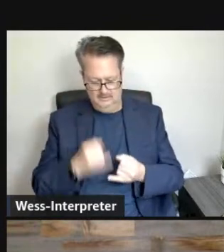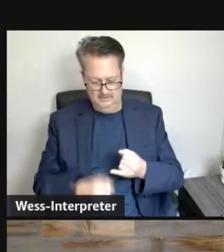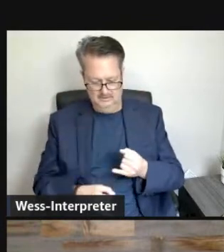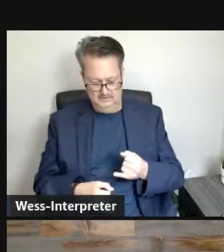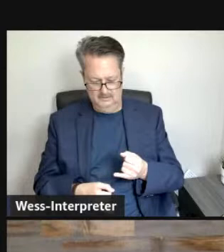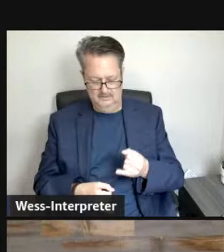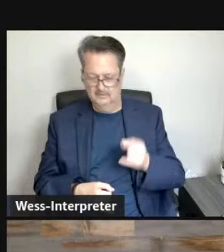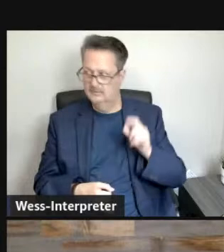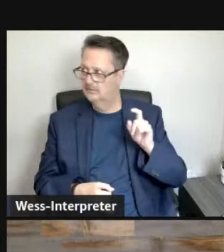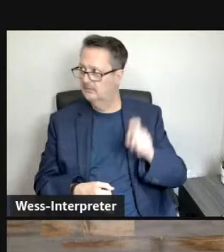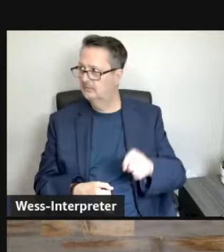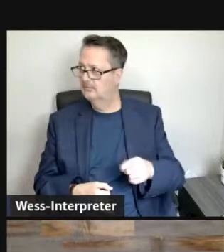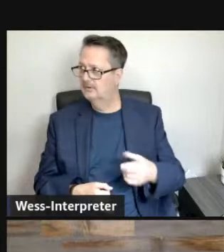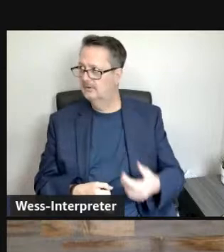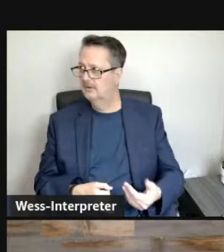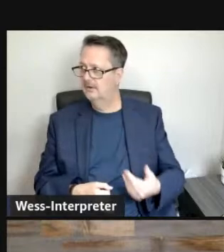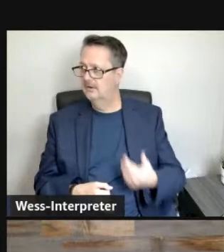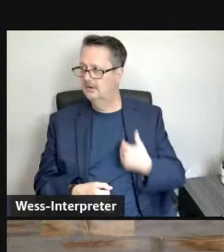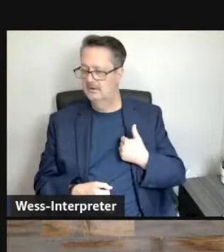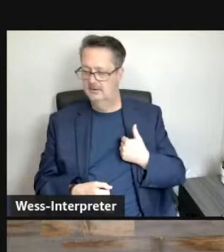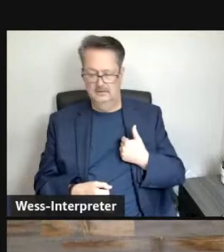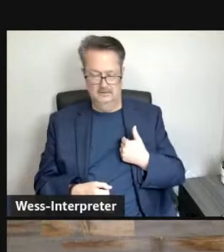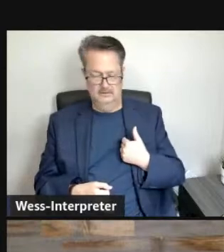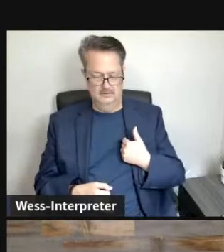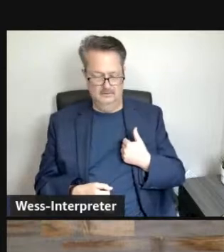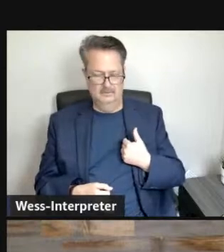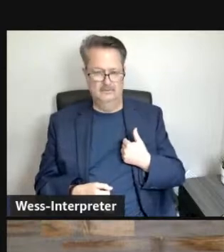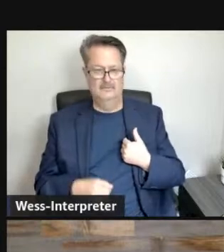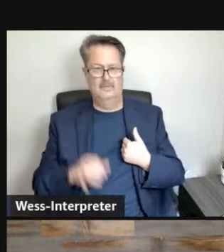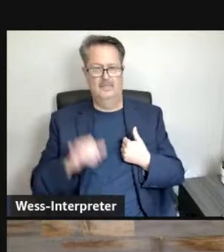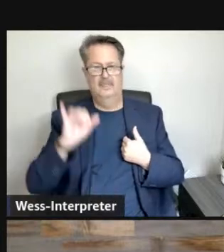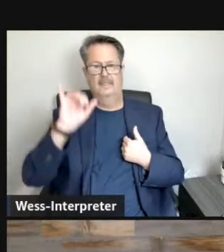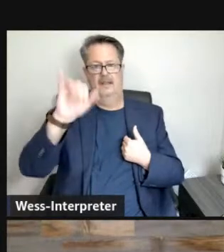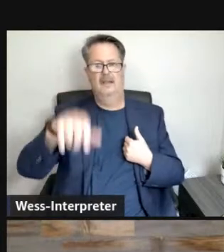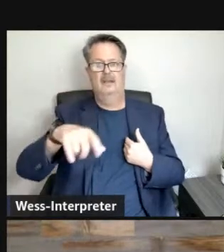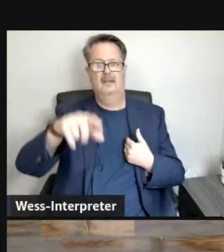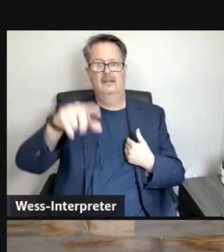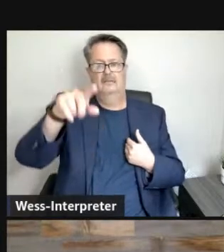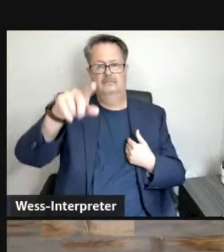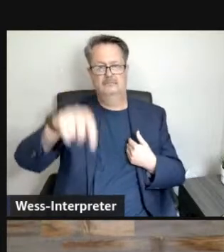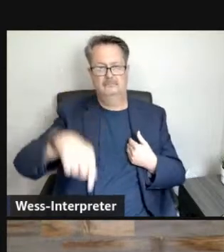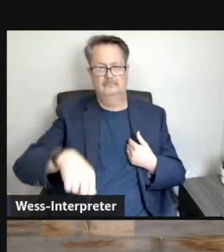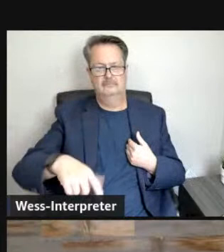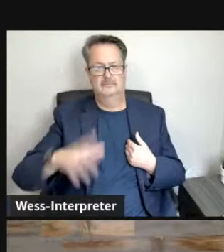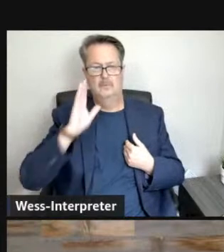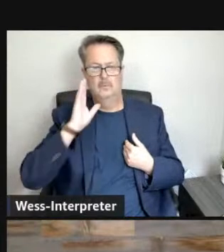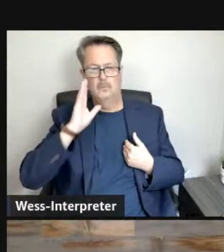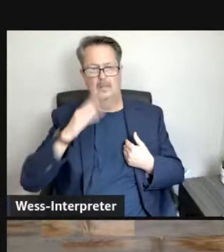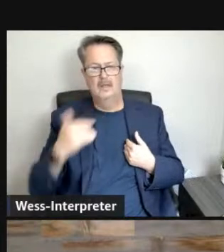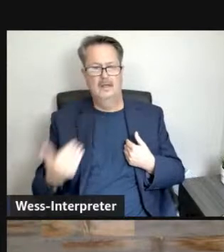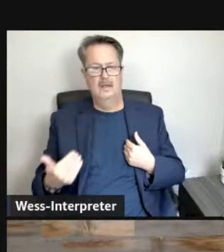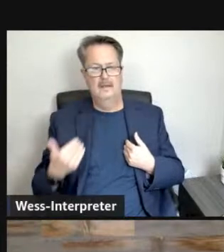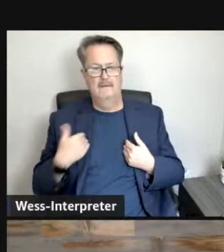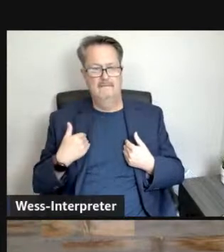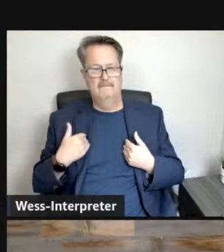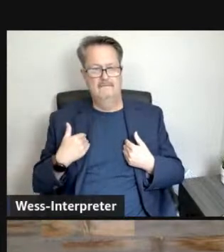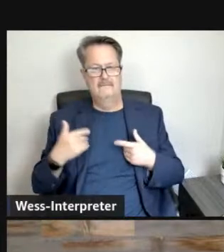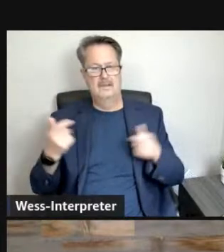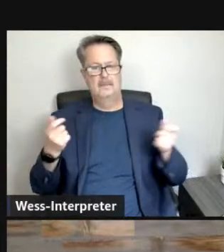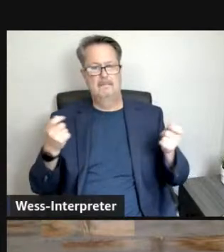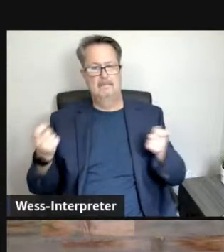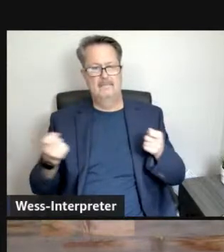have this output. So you will have a manage